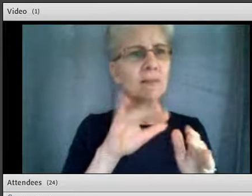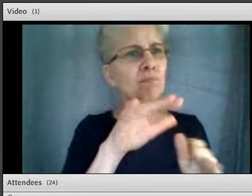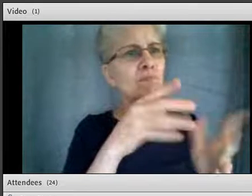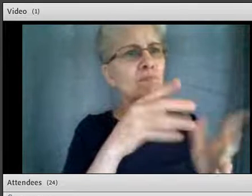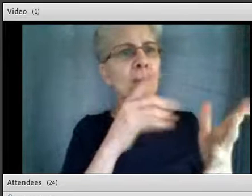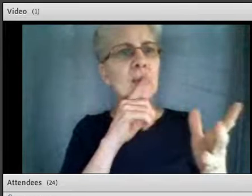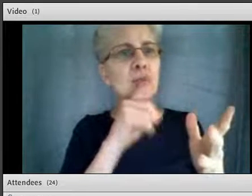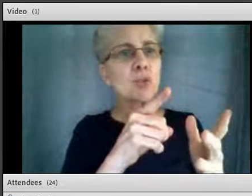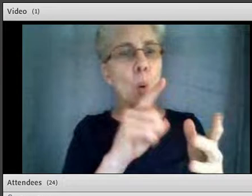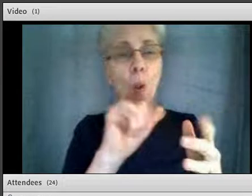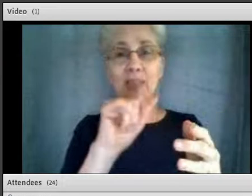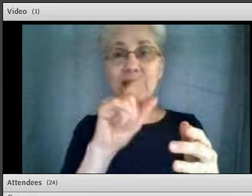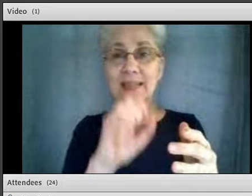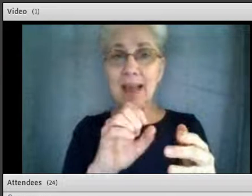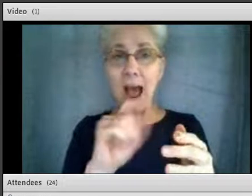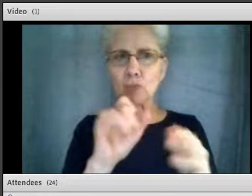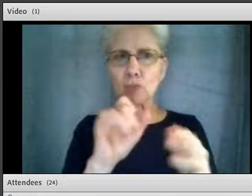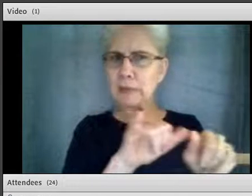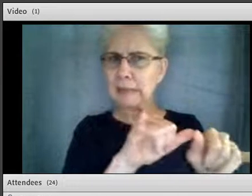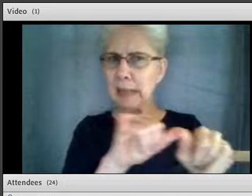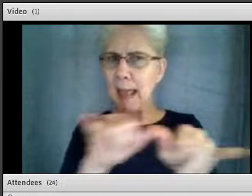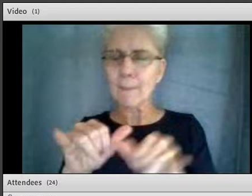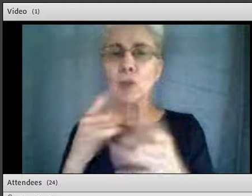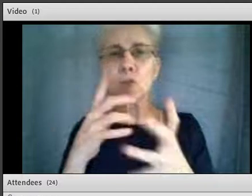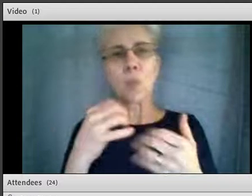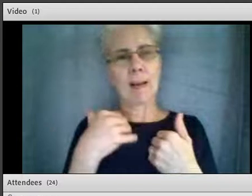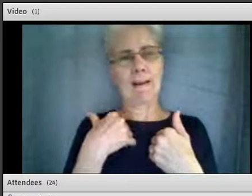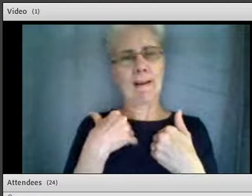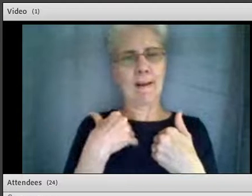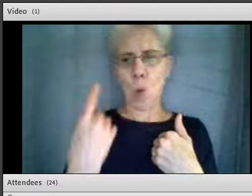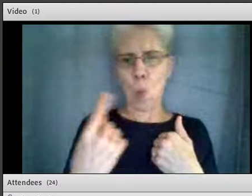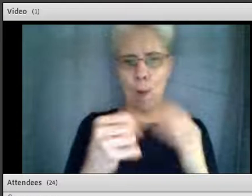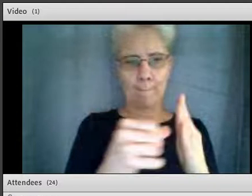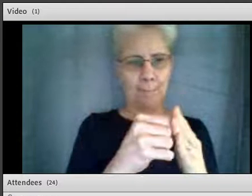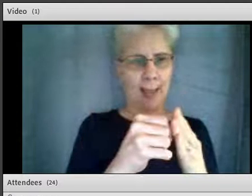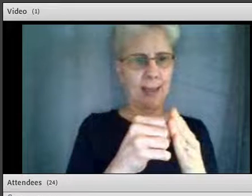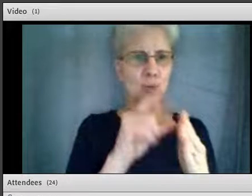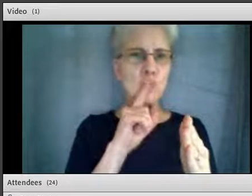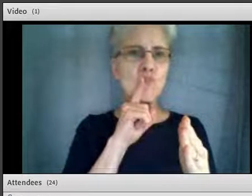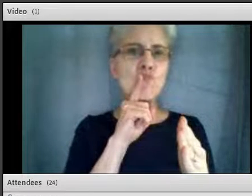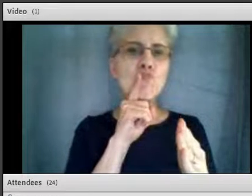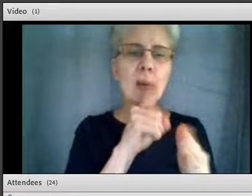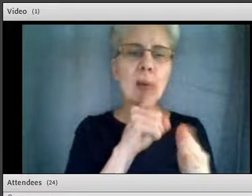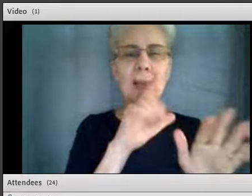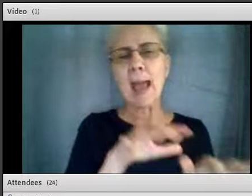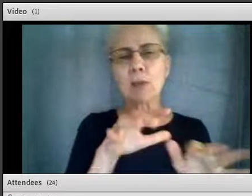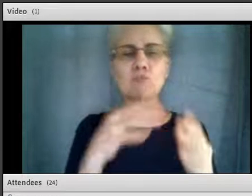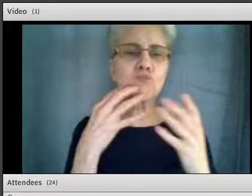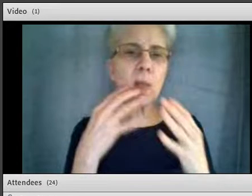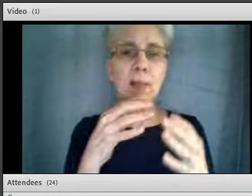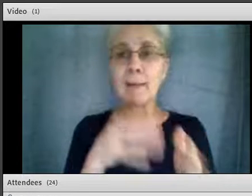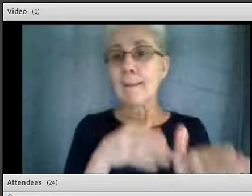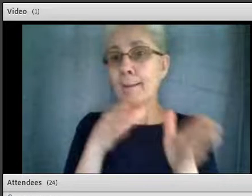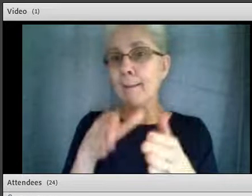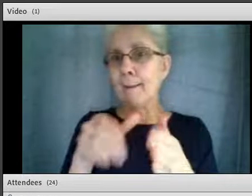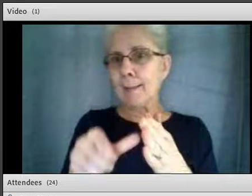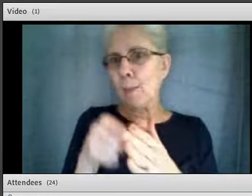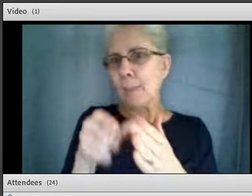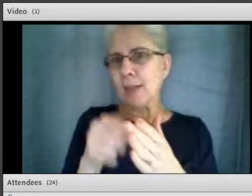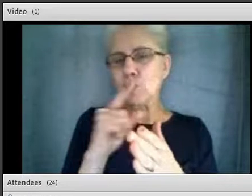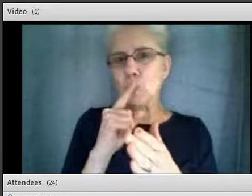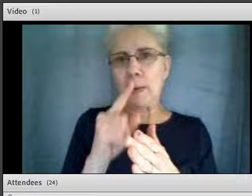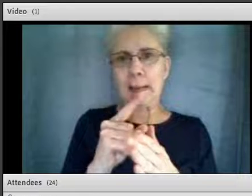consistent. You don't want to have one page that's really casual and friendly and then one page that is very academic and you want